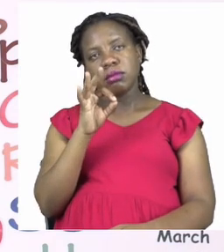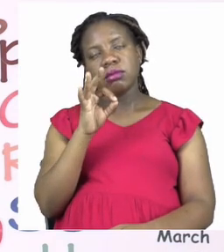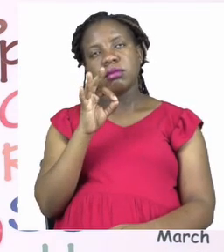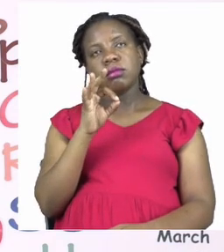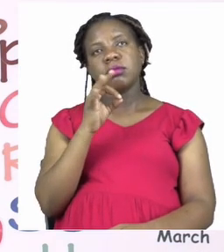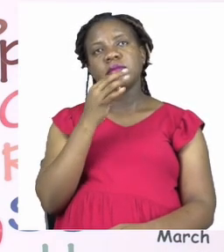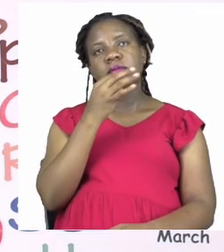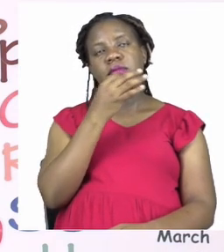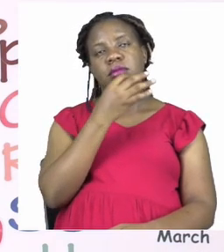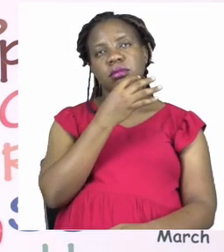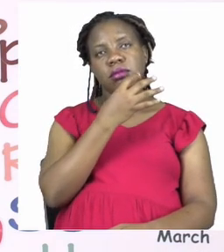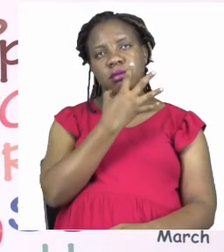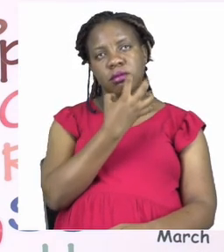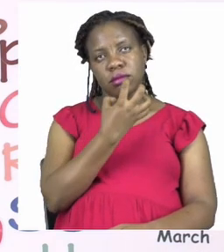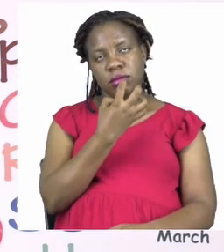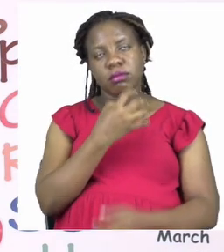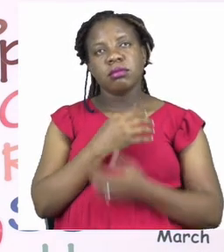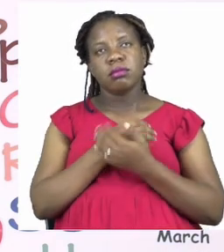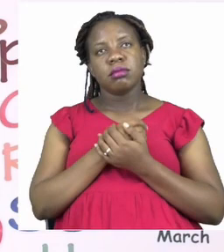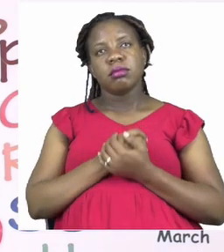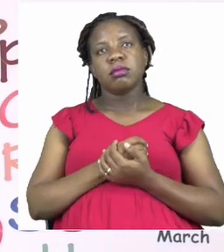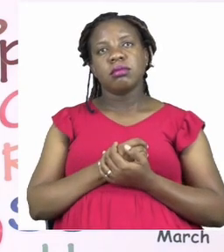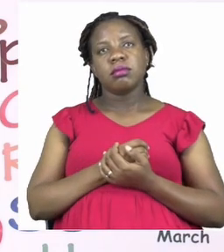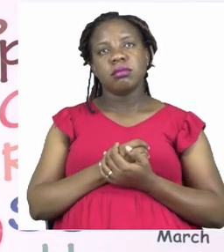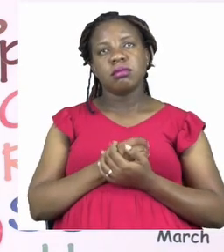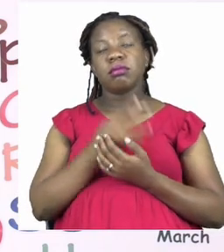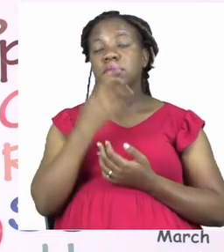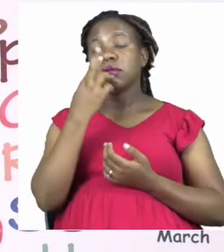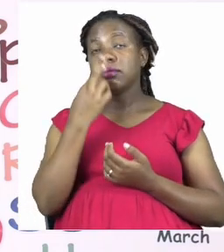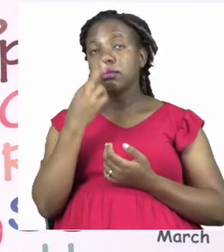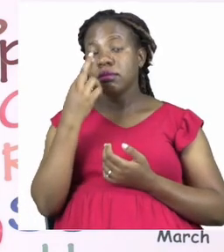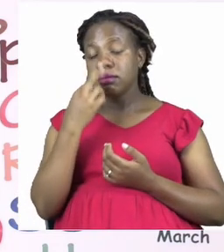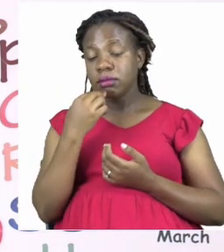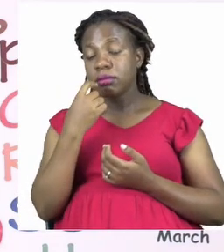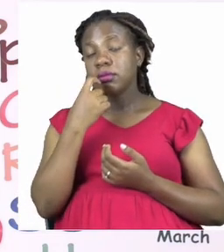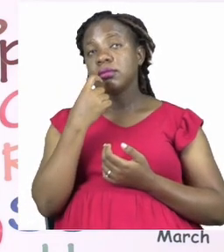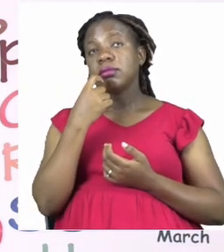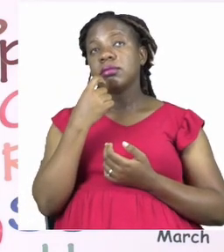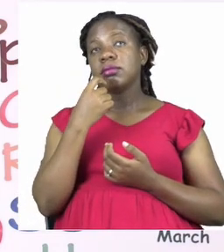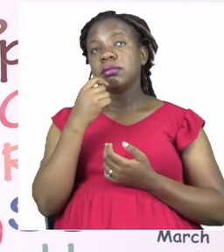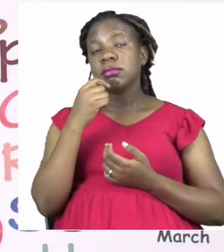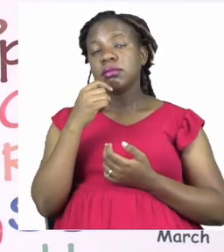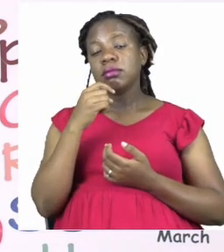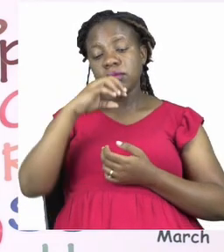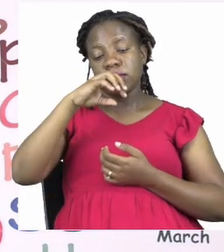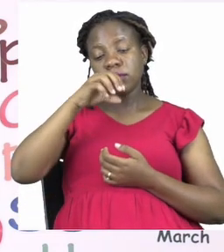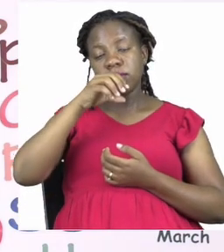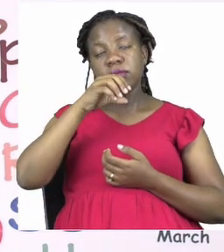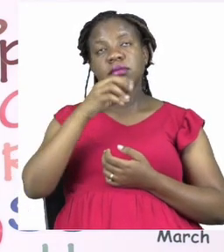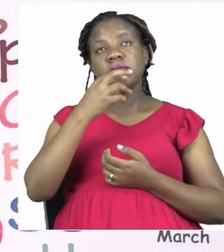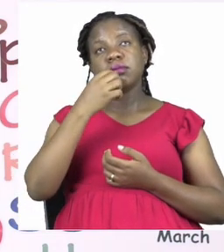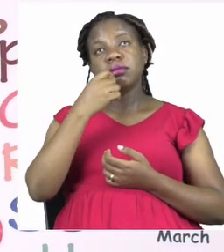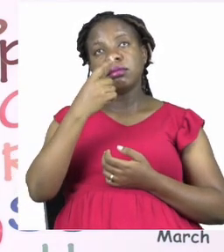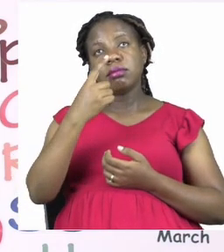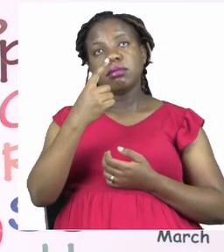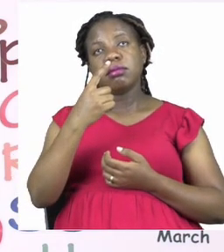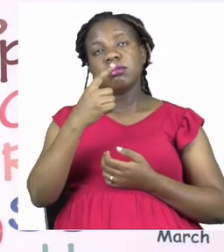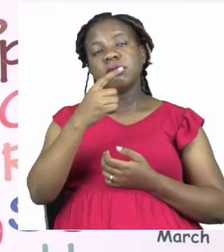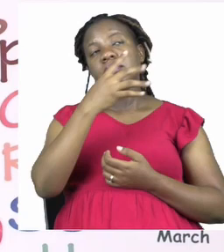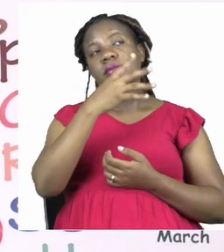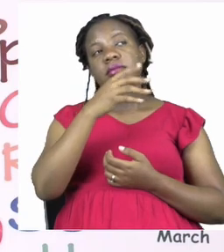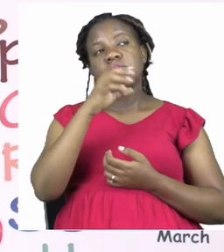50. So the red counter says that 10 or 40 plus 10 gives